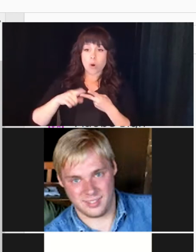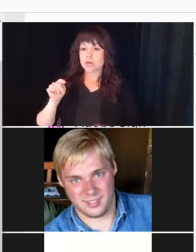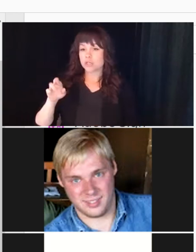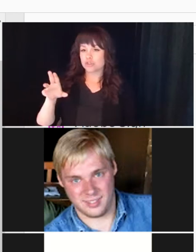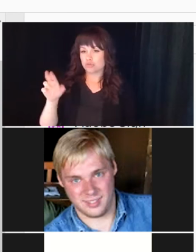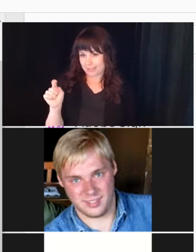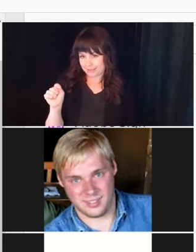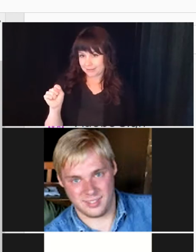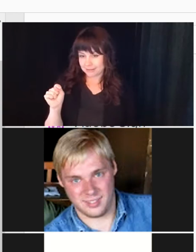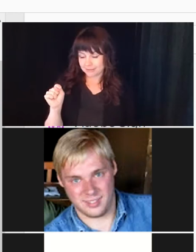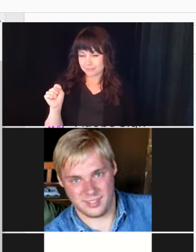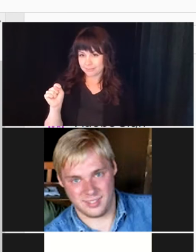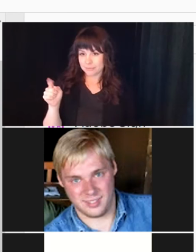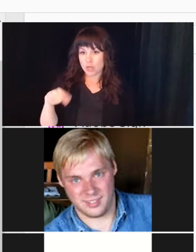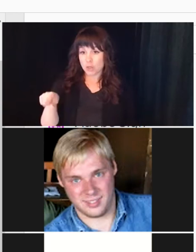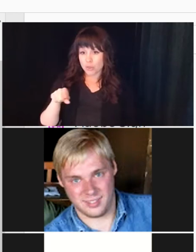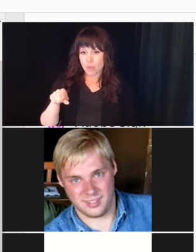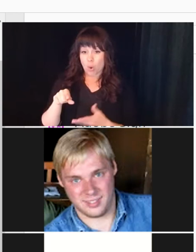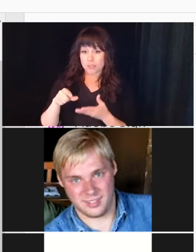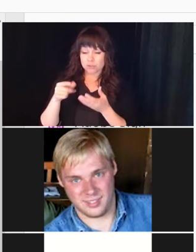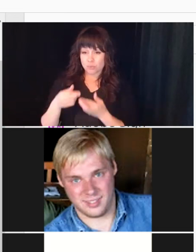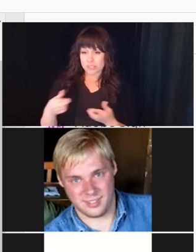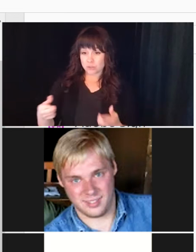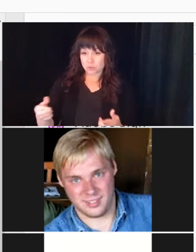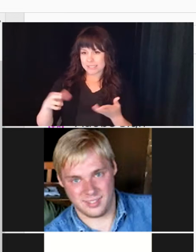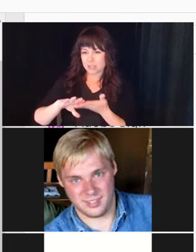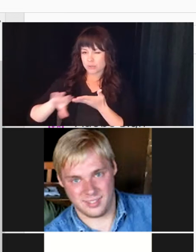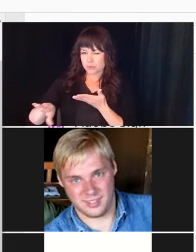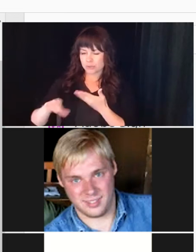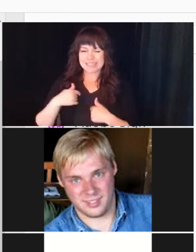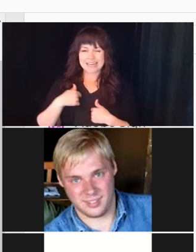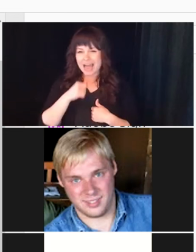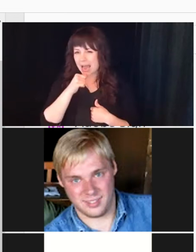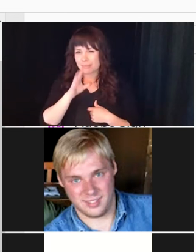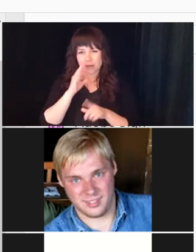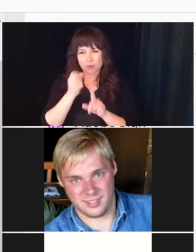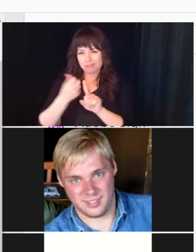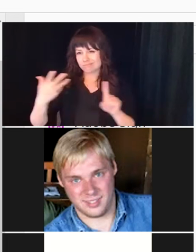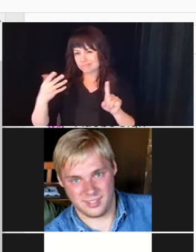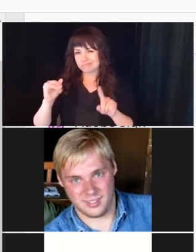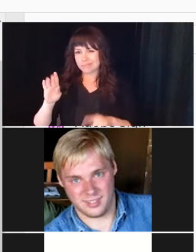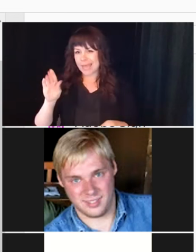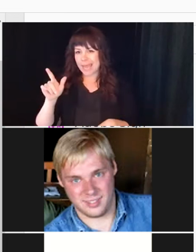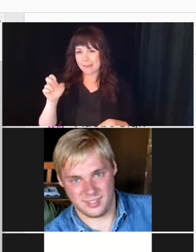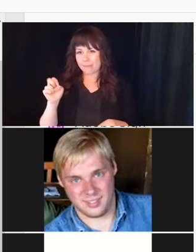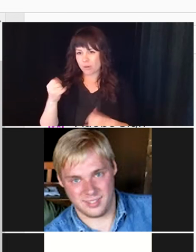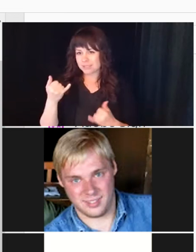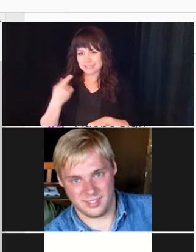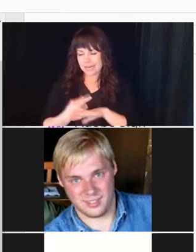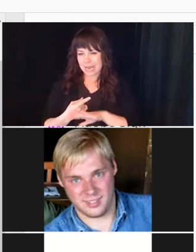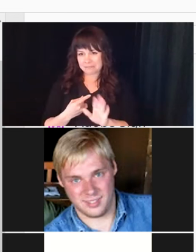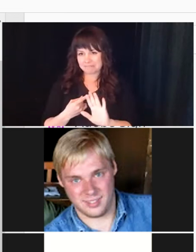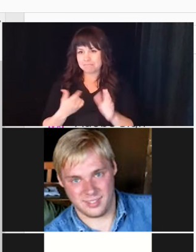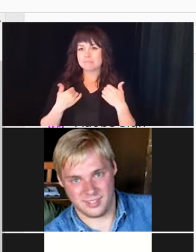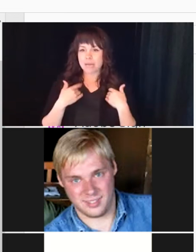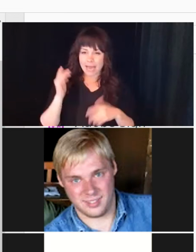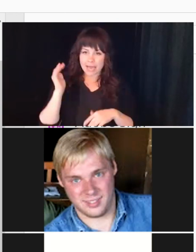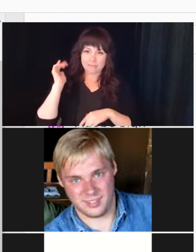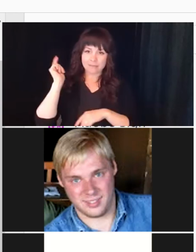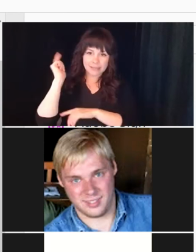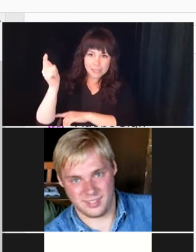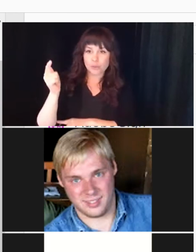excluded resources. And I don't want to get too much into ABLE today because, like I said, I do have some webinars coming up on work